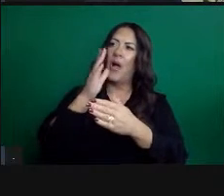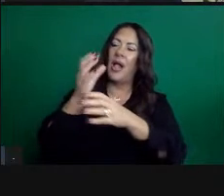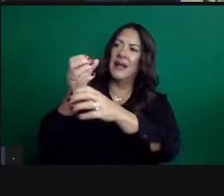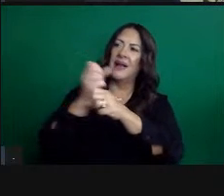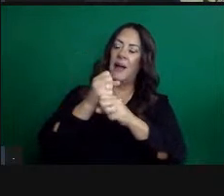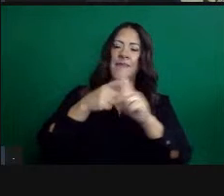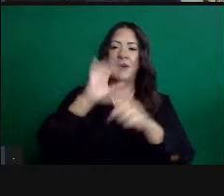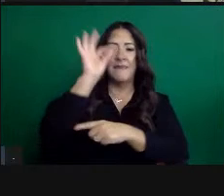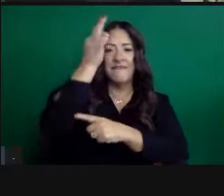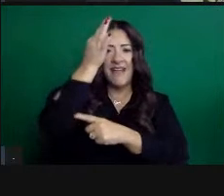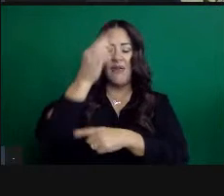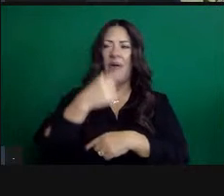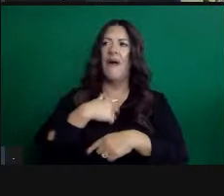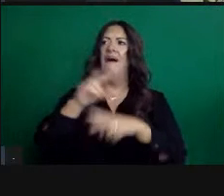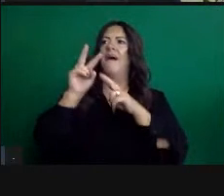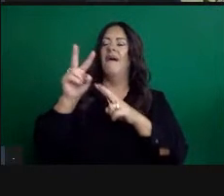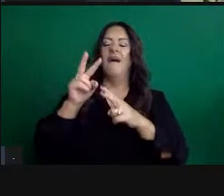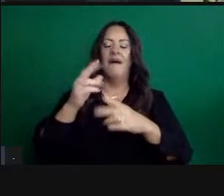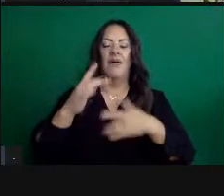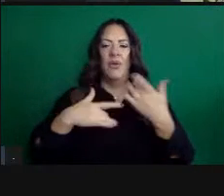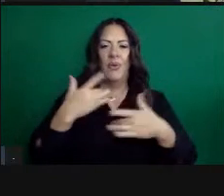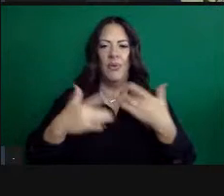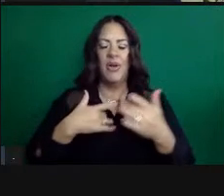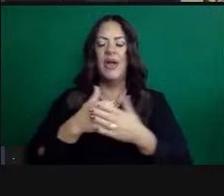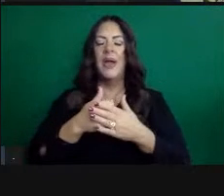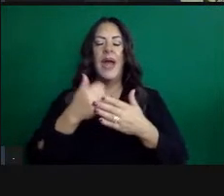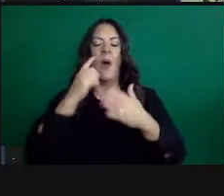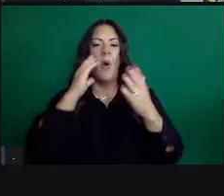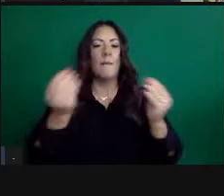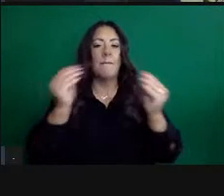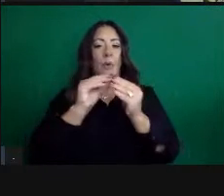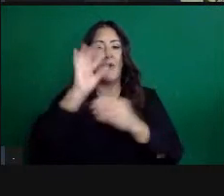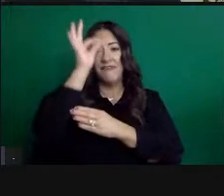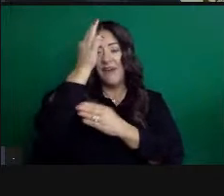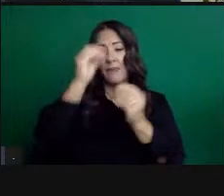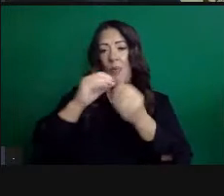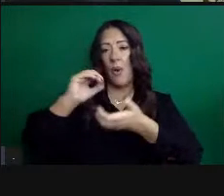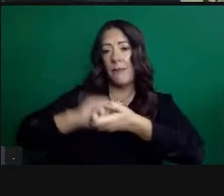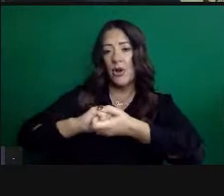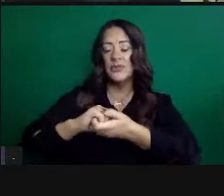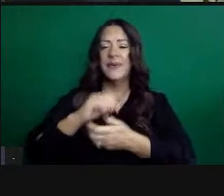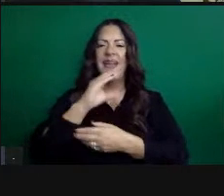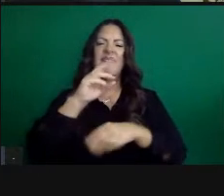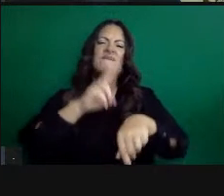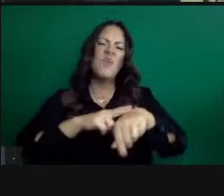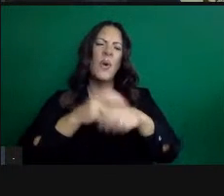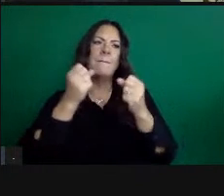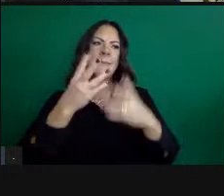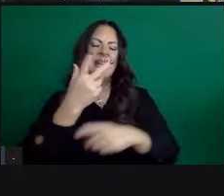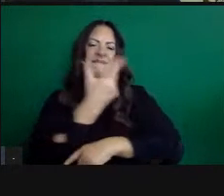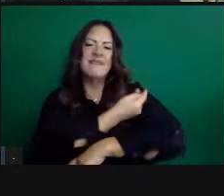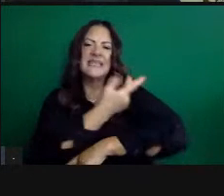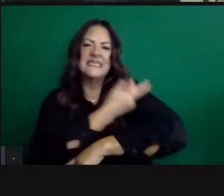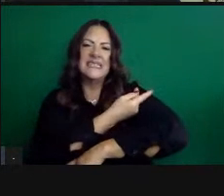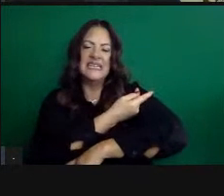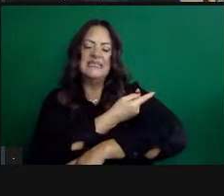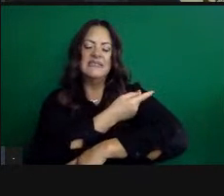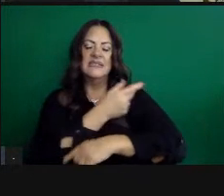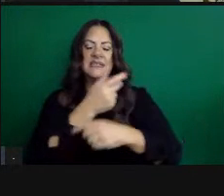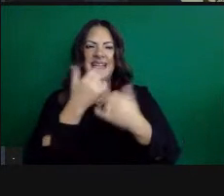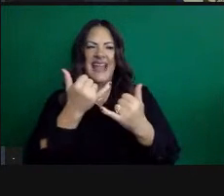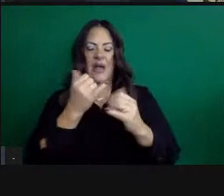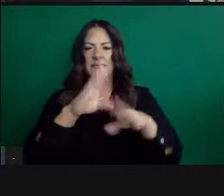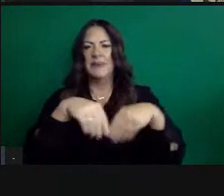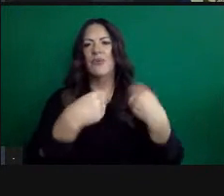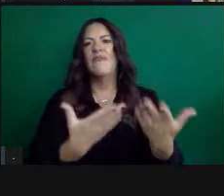out. We're hopeful about even more federal partnerships. And of course, vaccines are on everyone's mind and rolling out now.